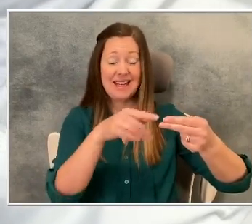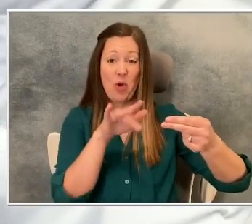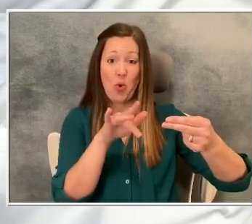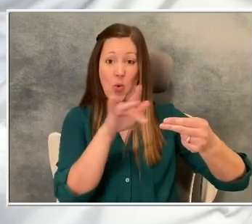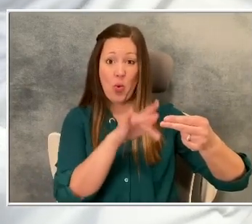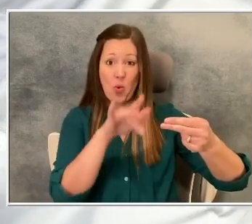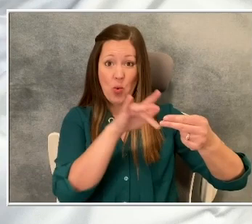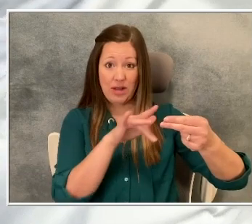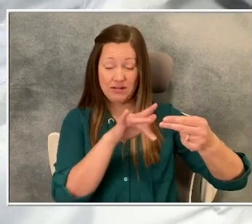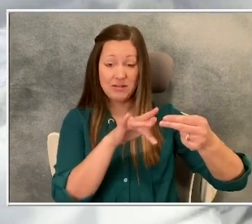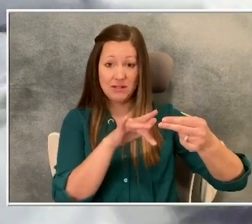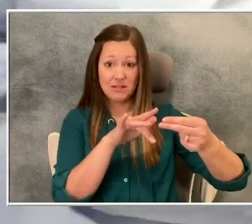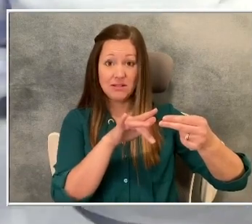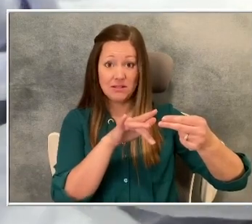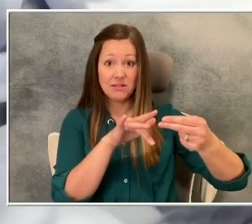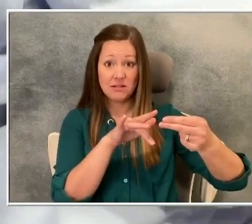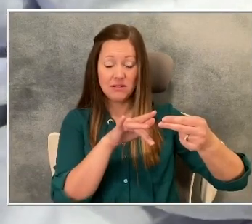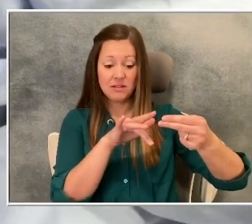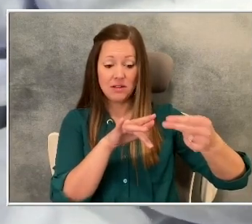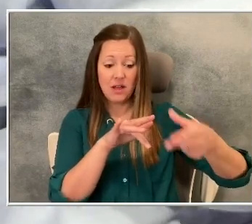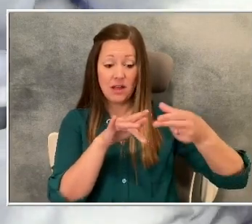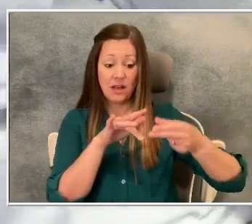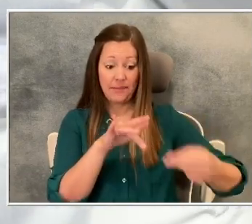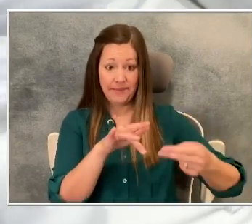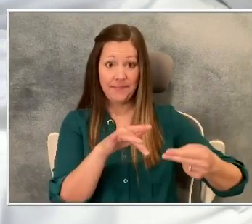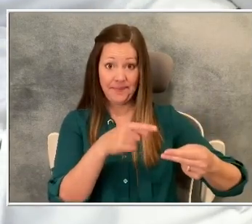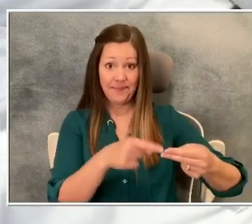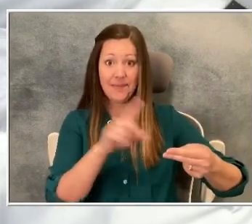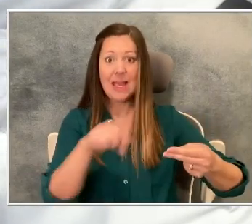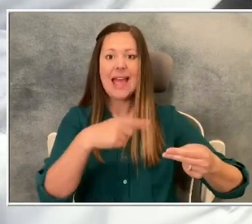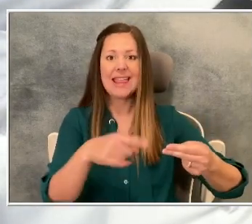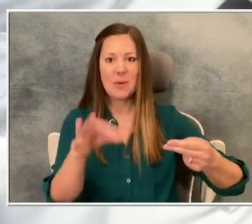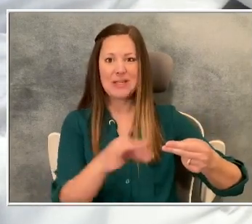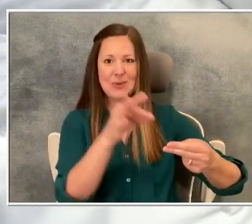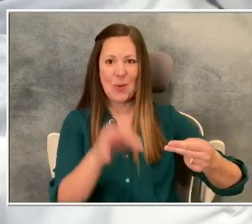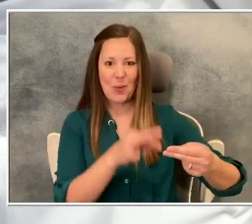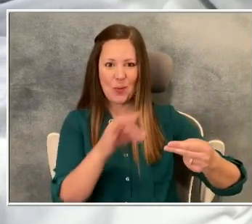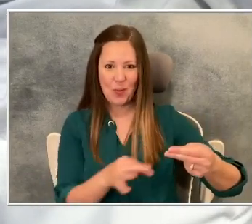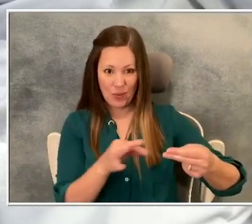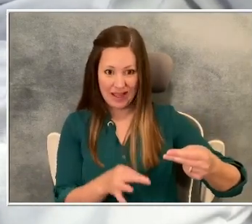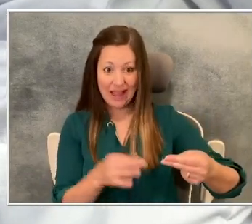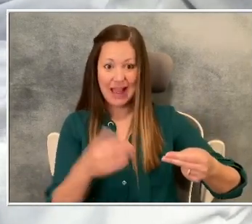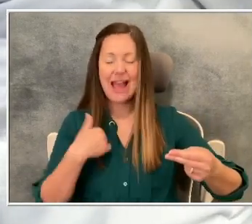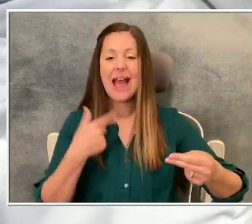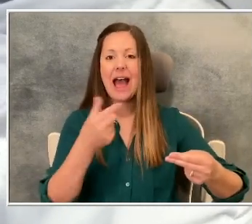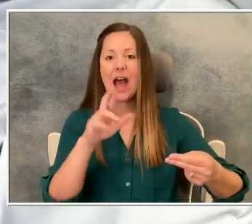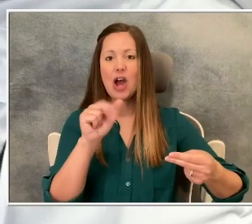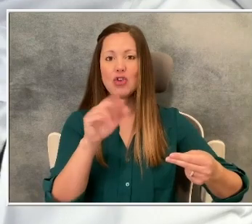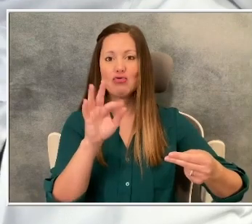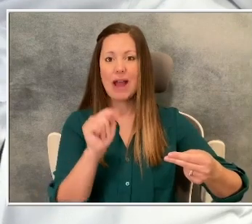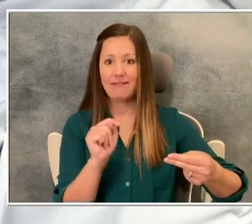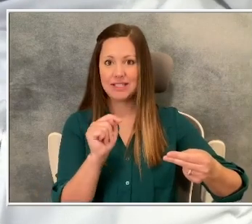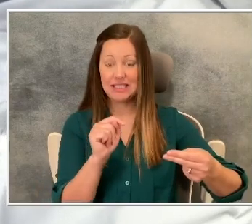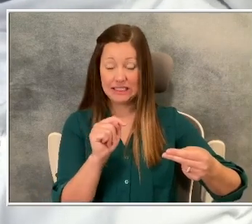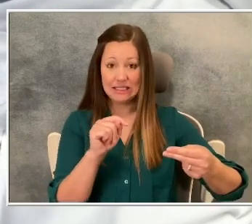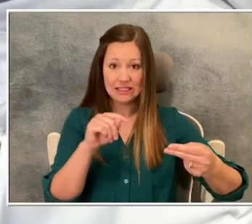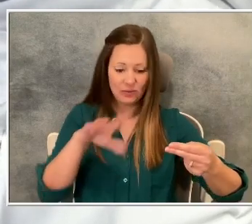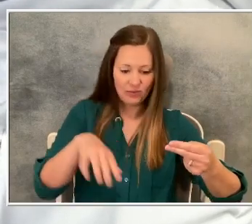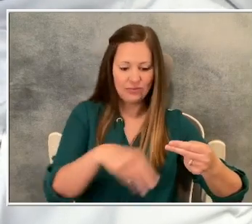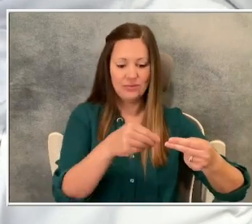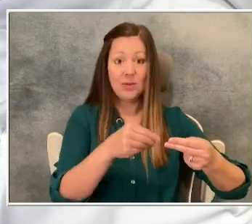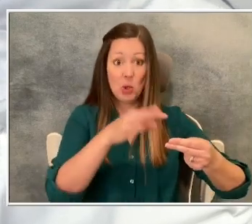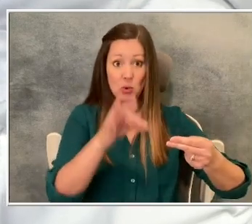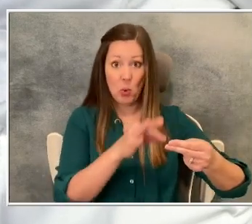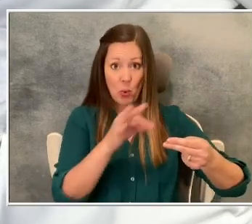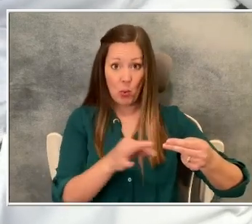kidney arteries, reclamped, and then that allowed us to then sew in and bring a graft in that we sewed in here. And then thankfully, when we explored her arteries in